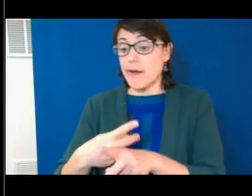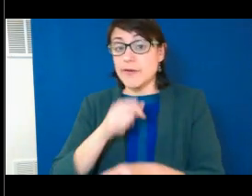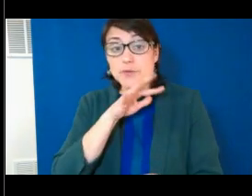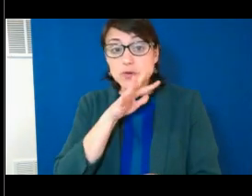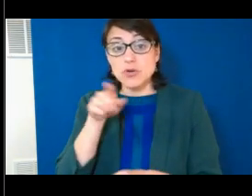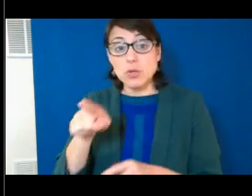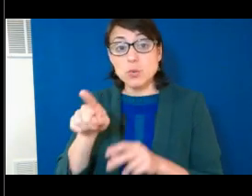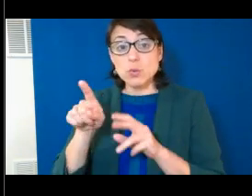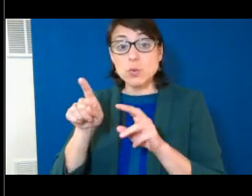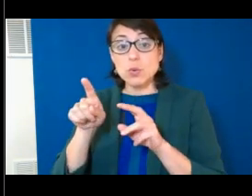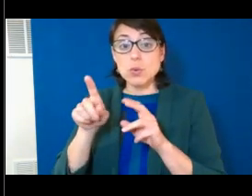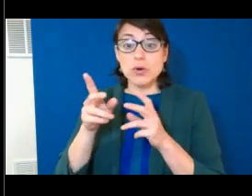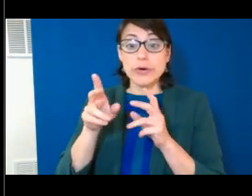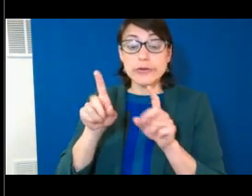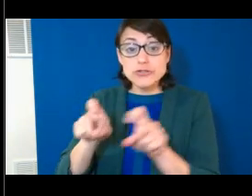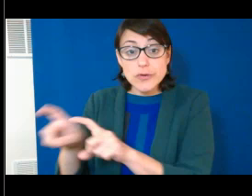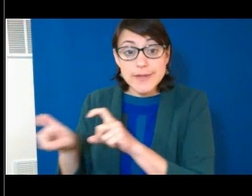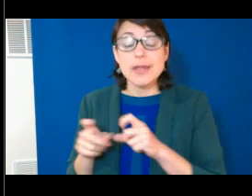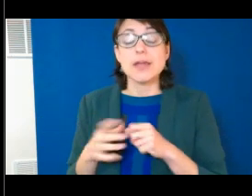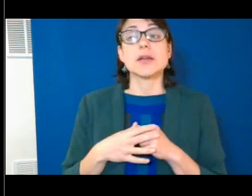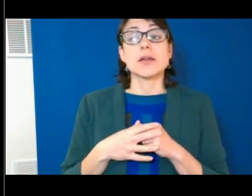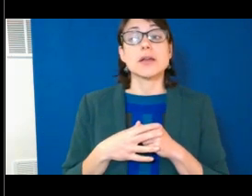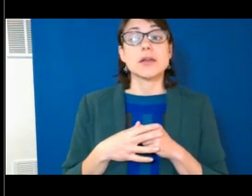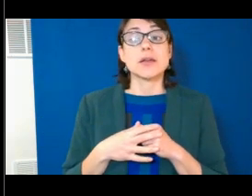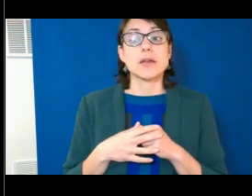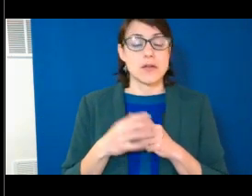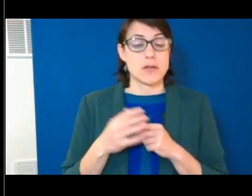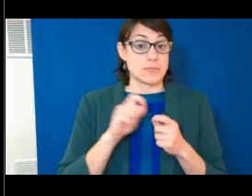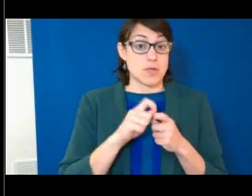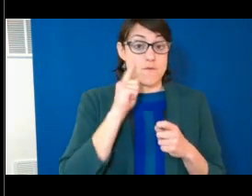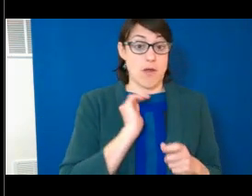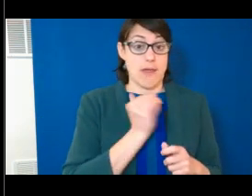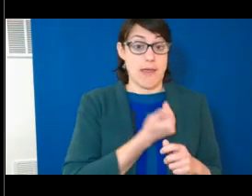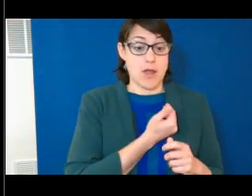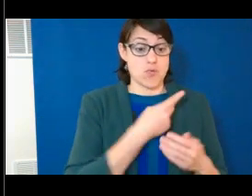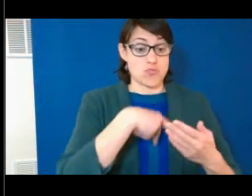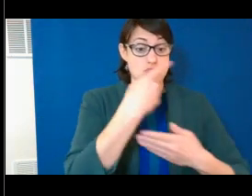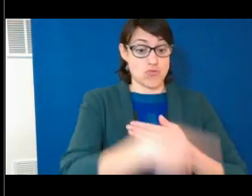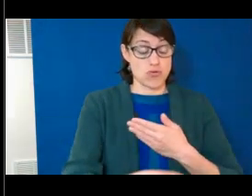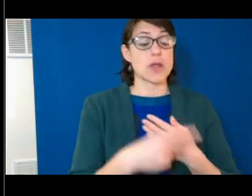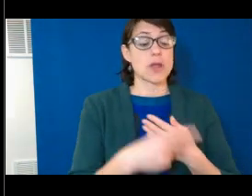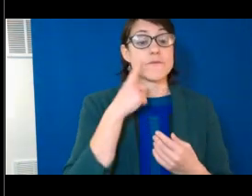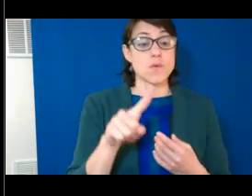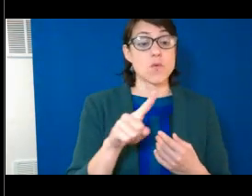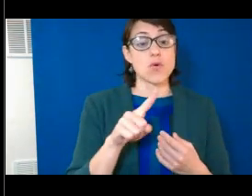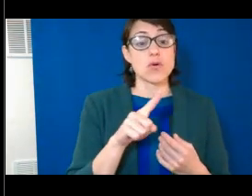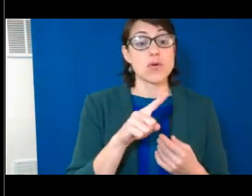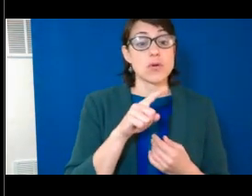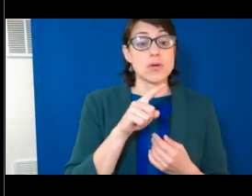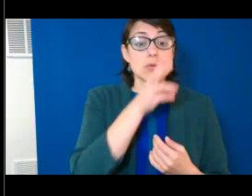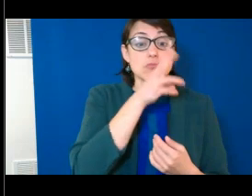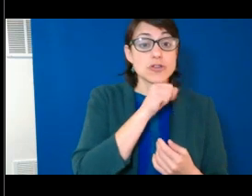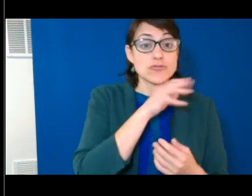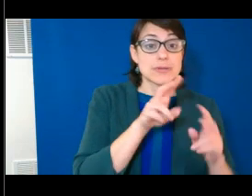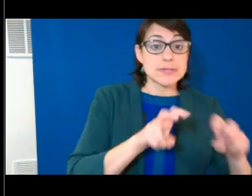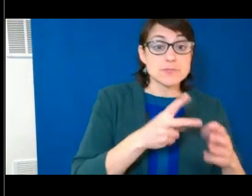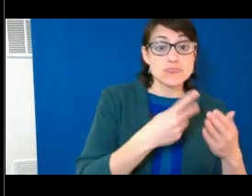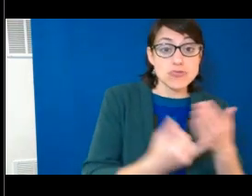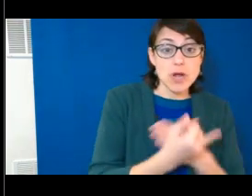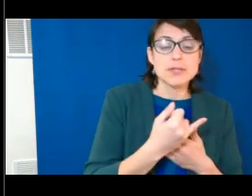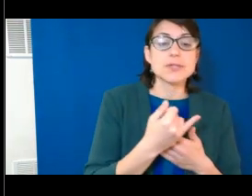particular for our program, the Tracker app feature for the Marine Debris Monitoring and Assessment Project is focused on